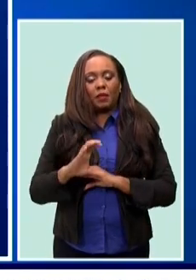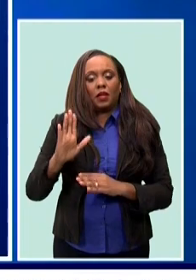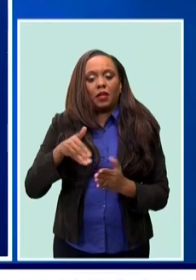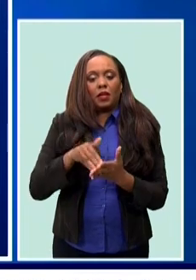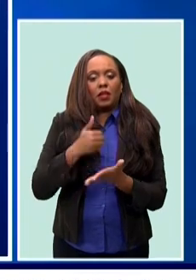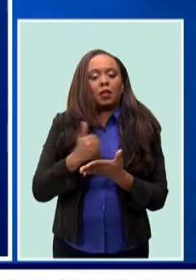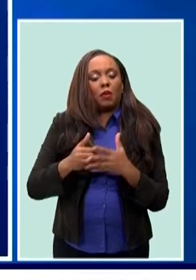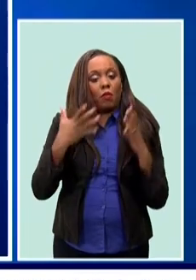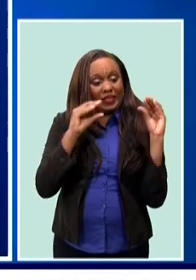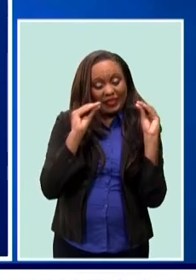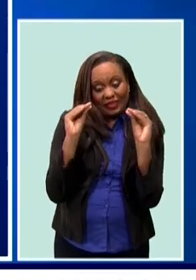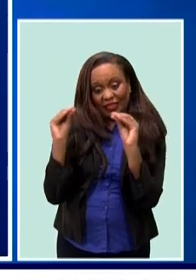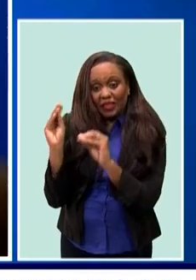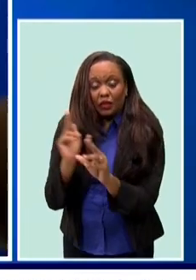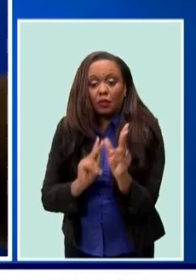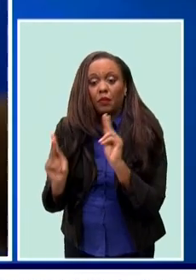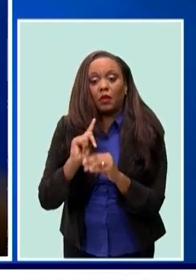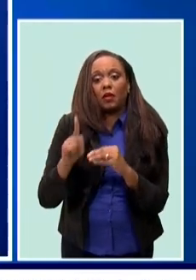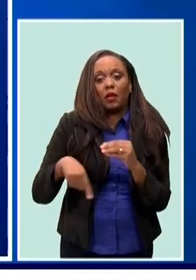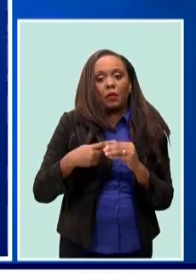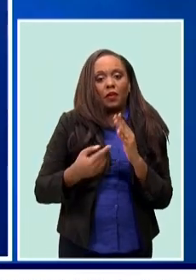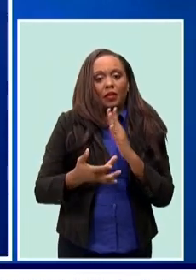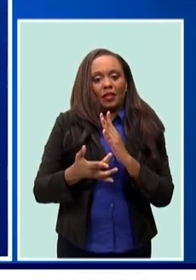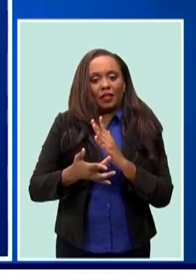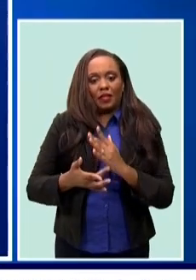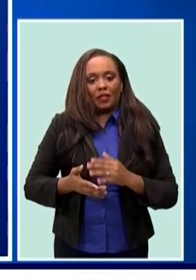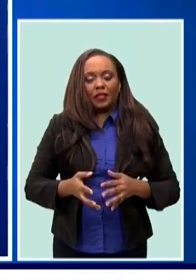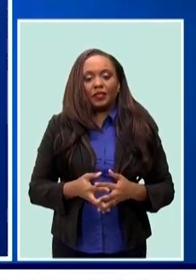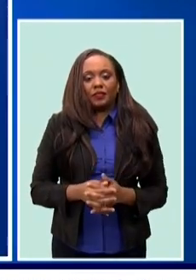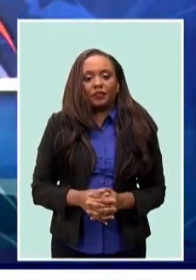and educating the public about the technology.